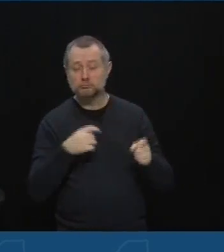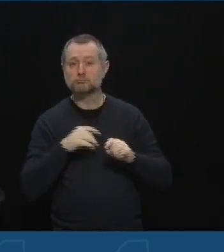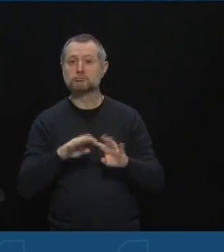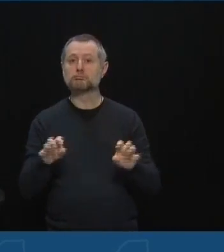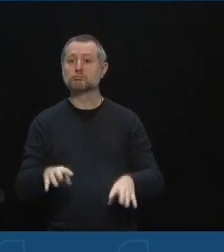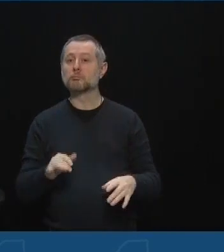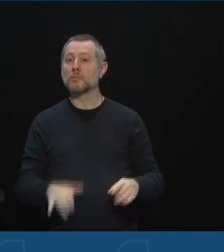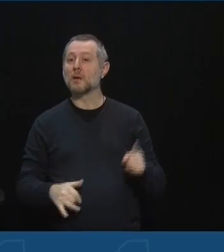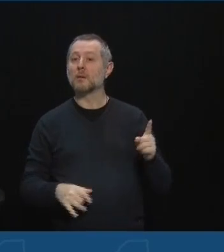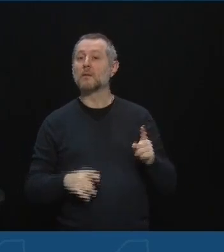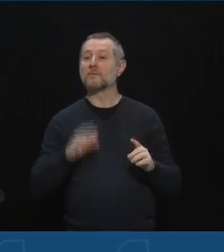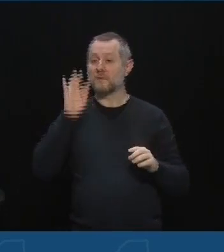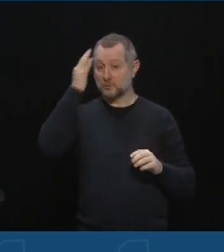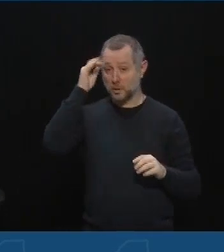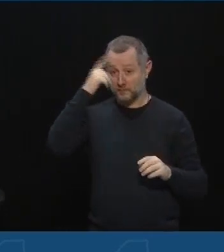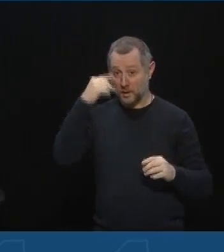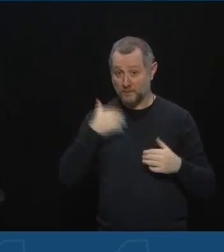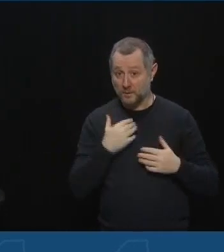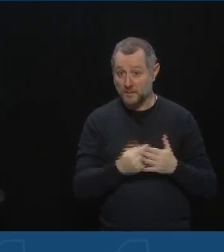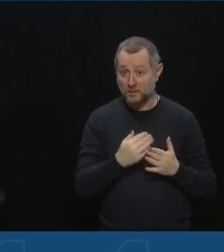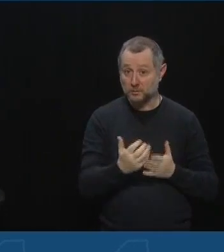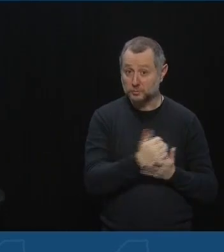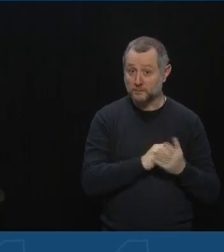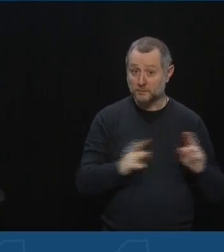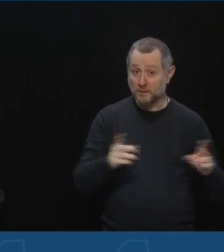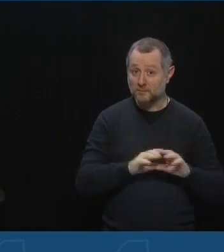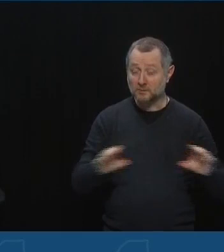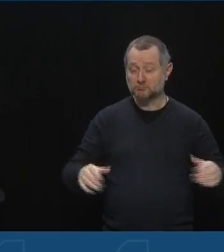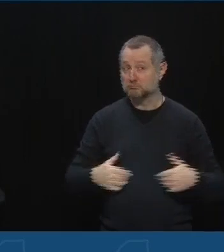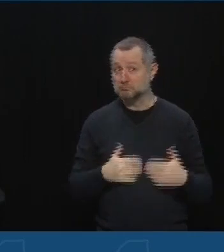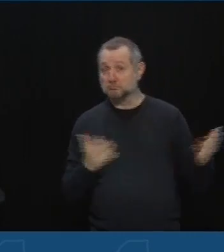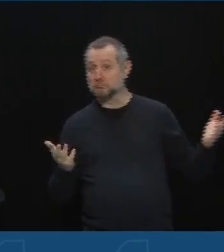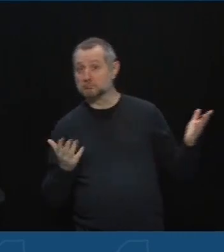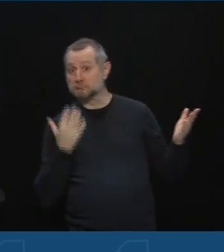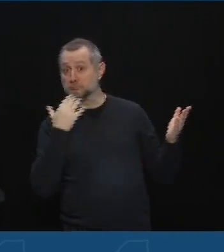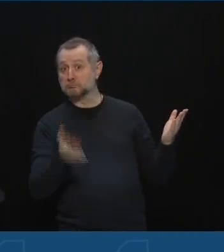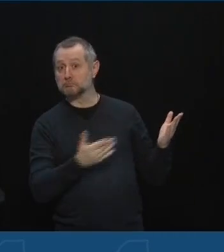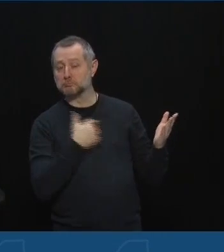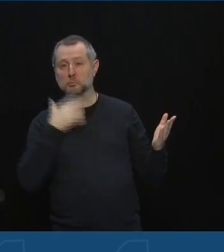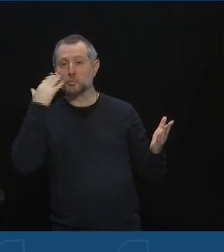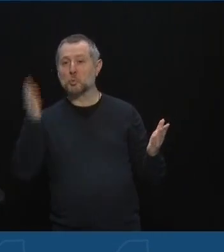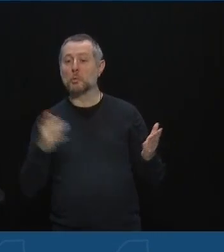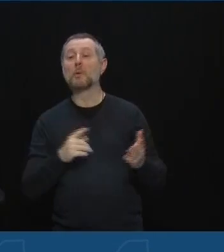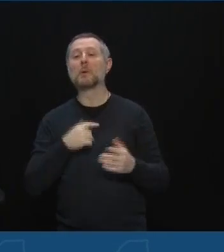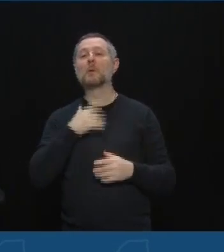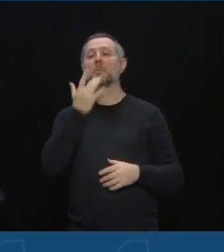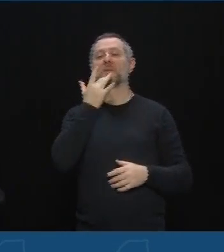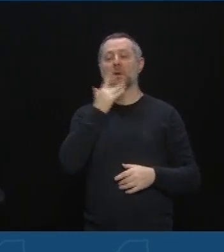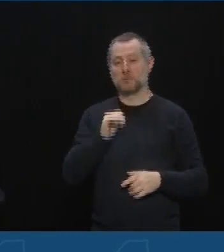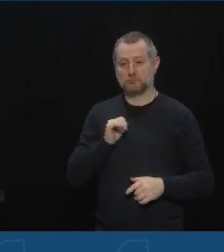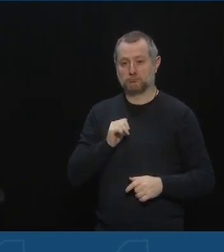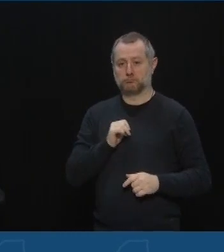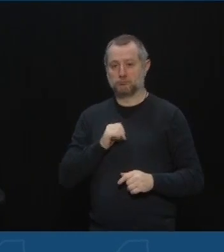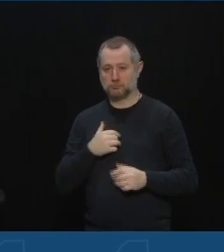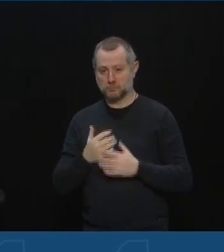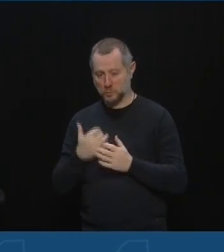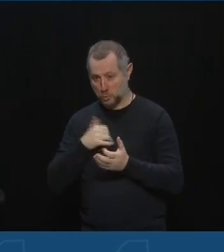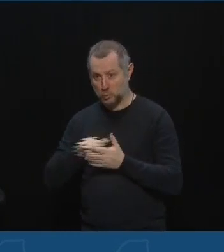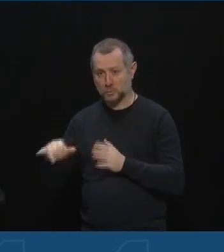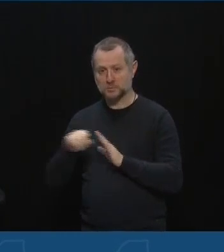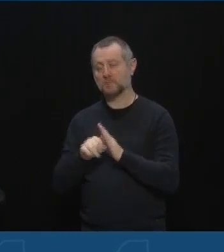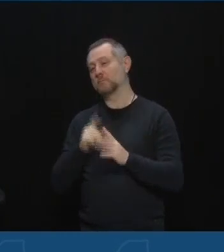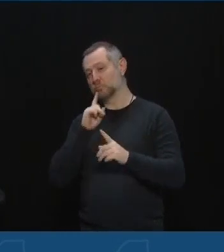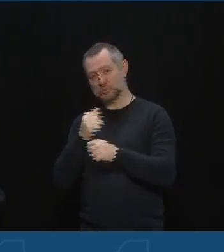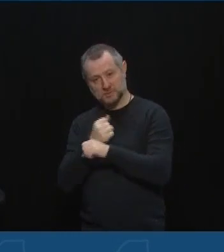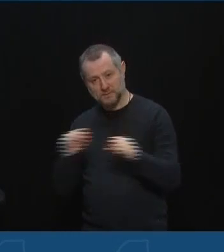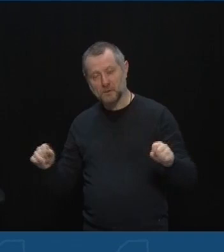revenues, what's going to take a hit with perhaps a decline in revenues. So I want New York to be safe. And I want to know that